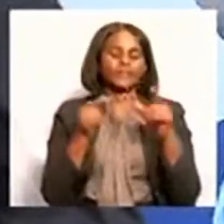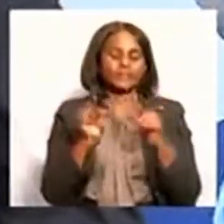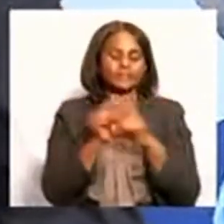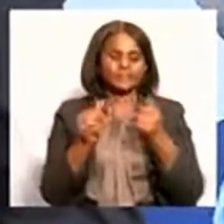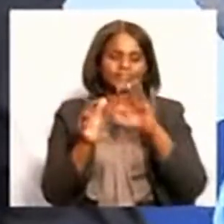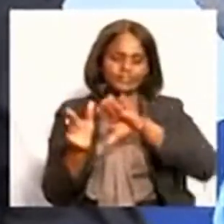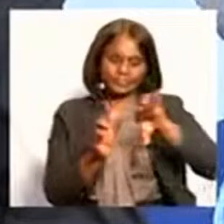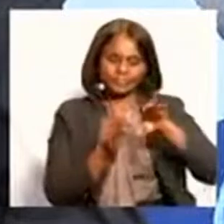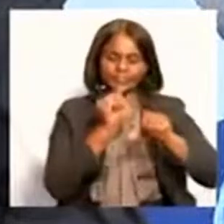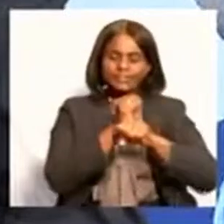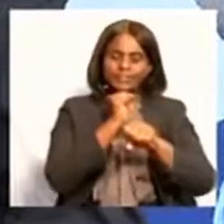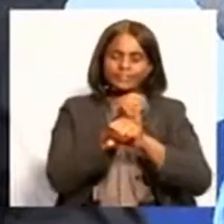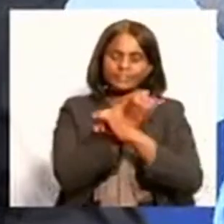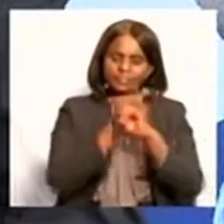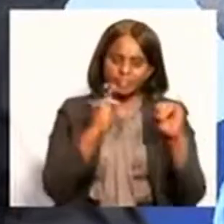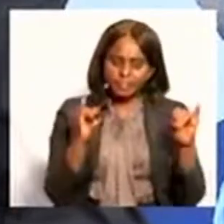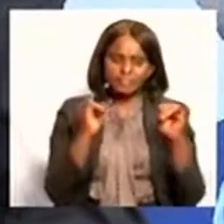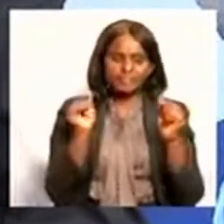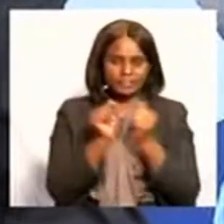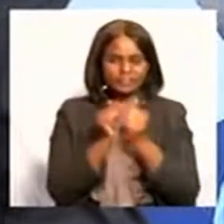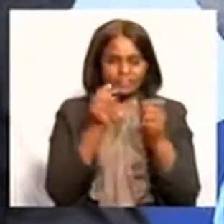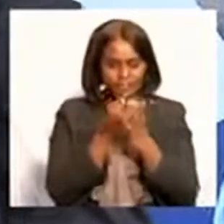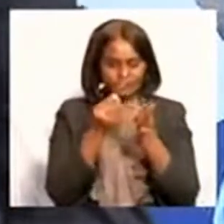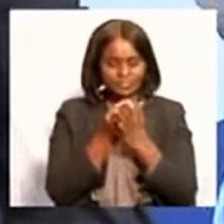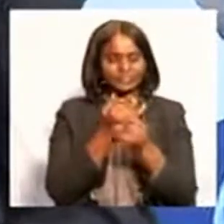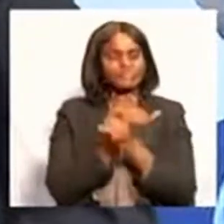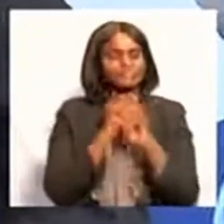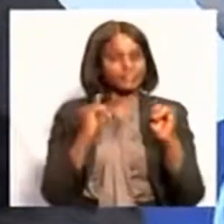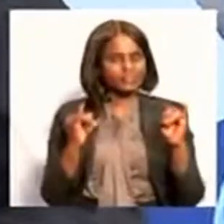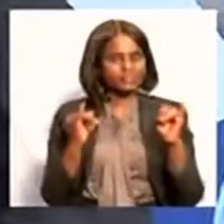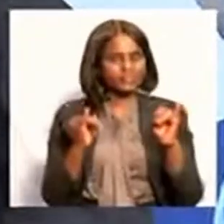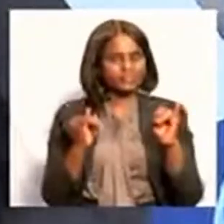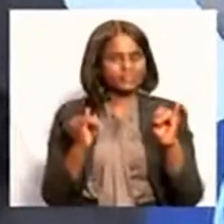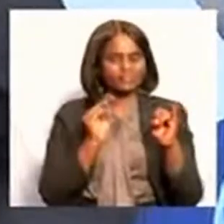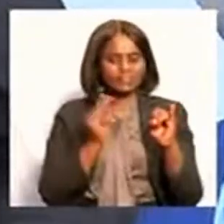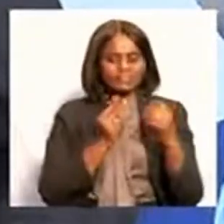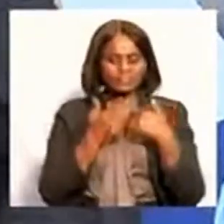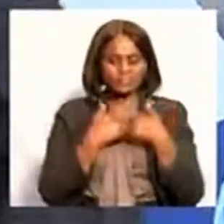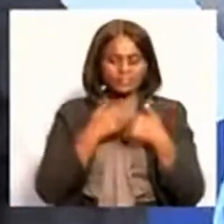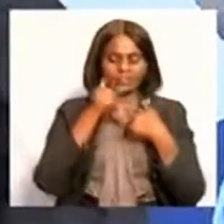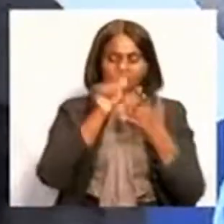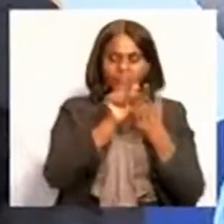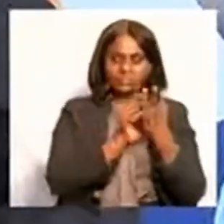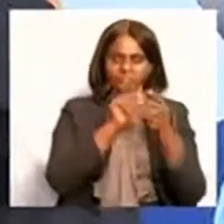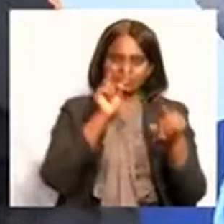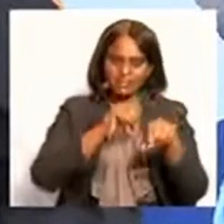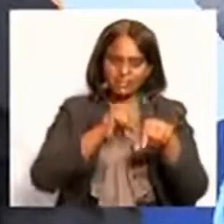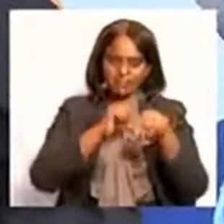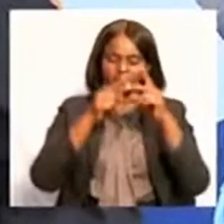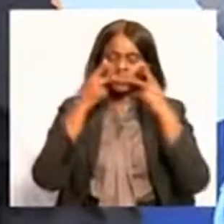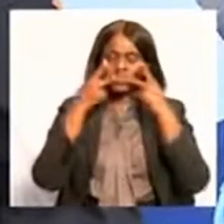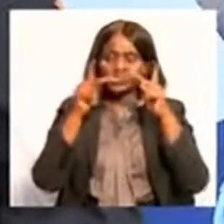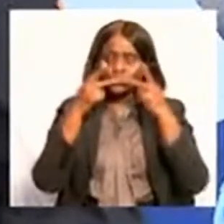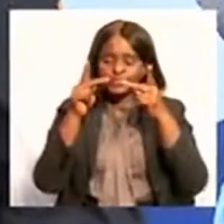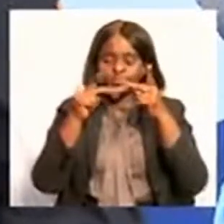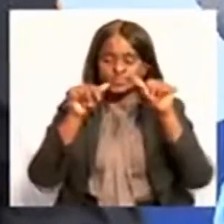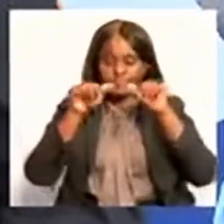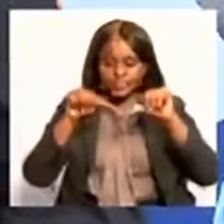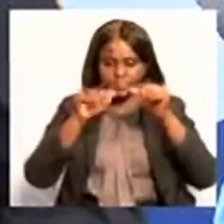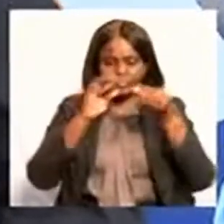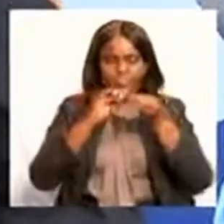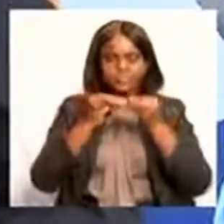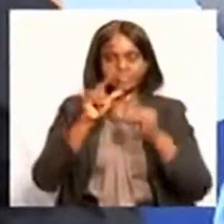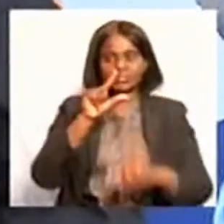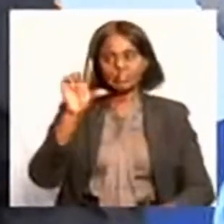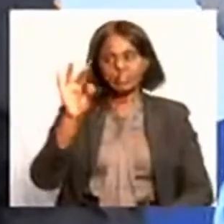comes to operational independence as well as financial independence. So we've got an act which is called the Public Audit Act number